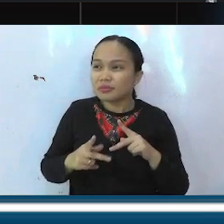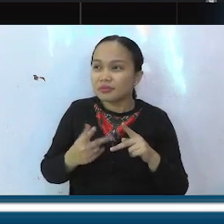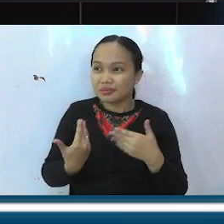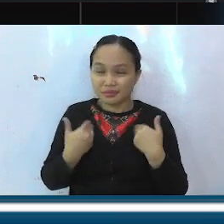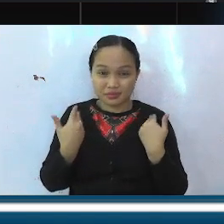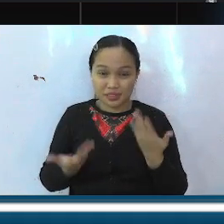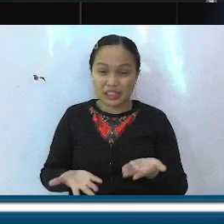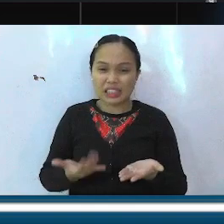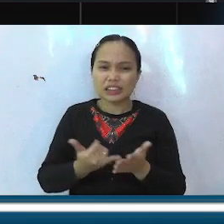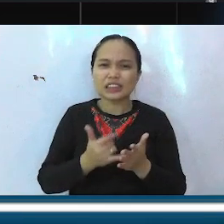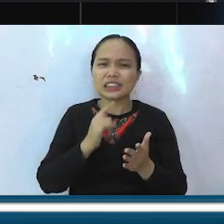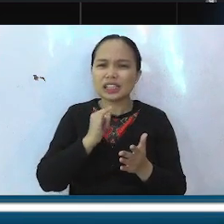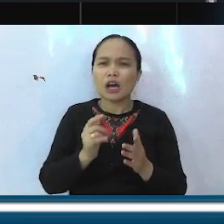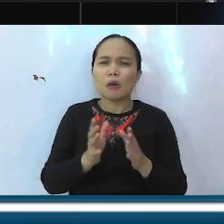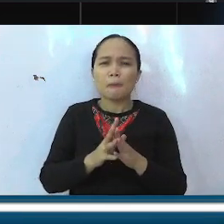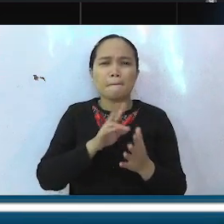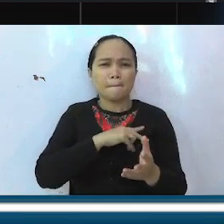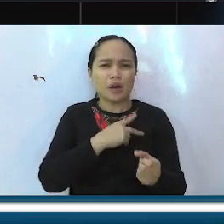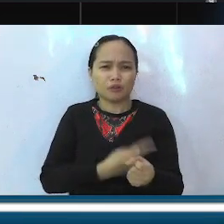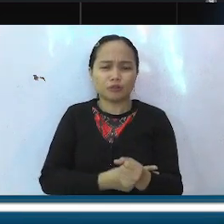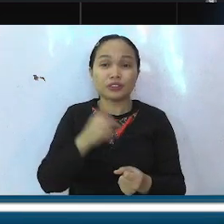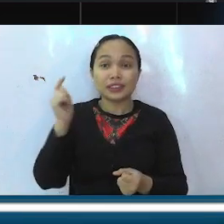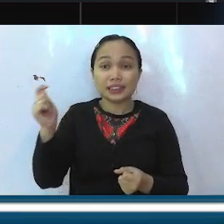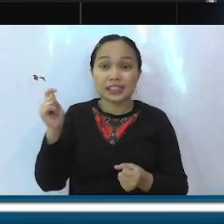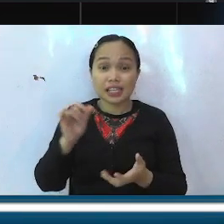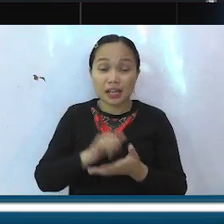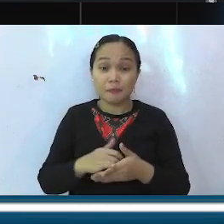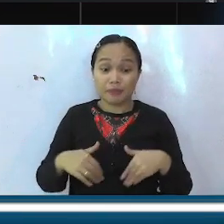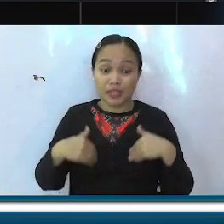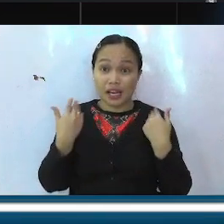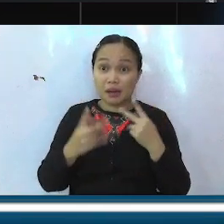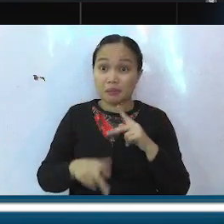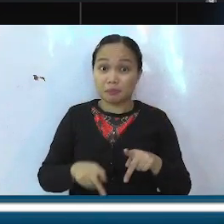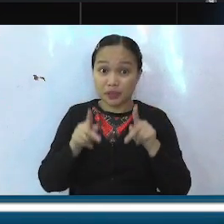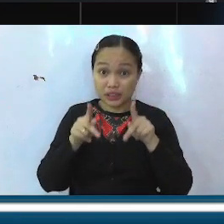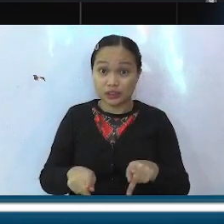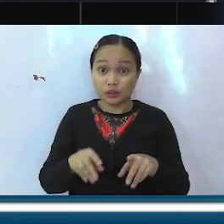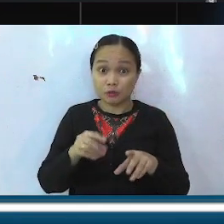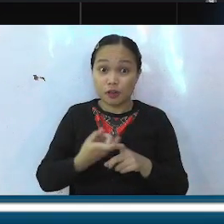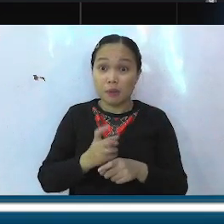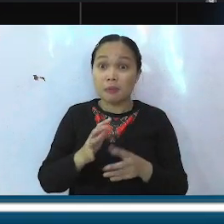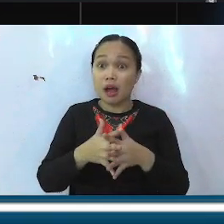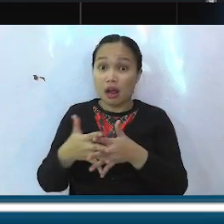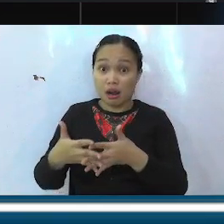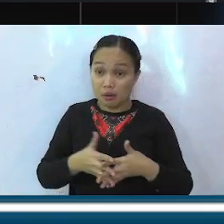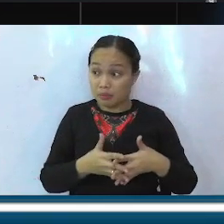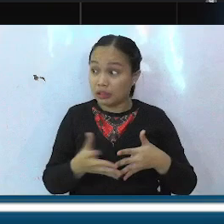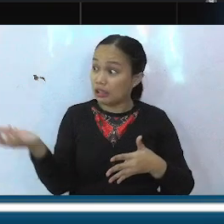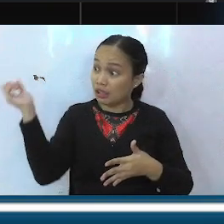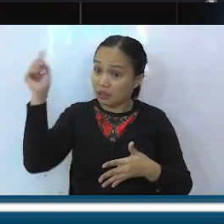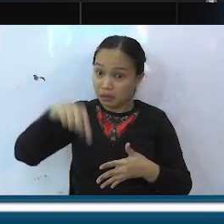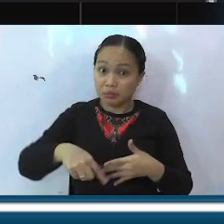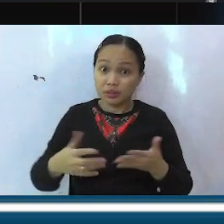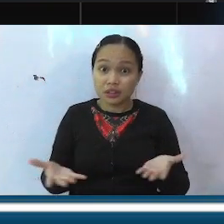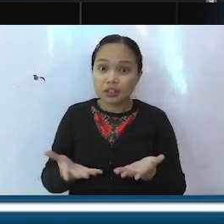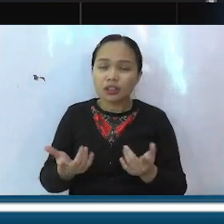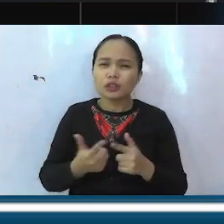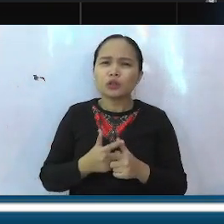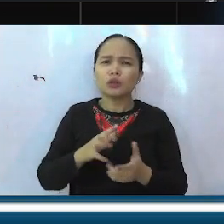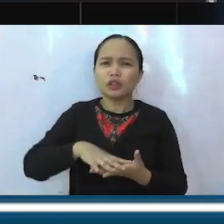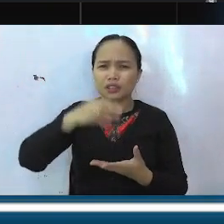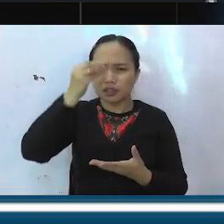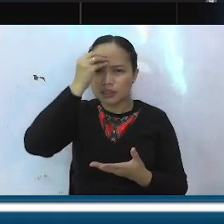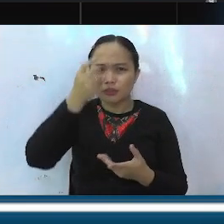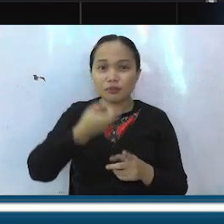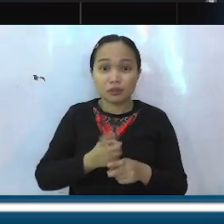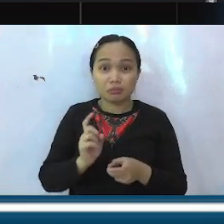testimony for you to have that a young person from America is coming here to learn from this place.